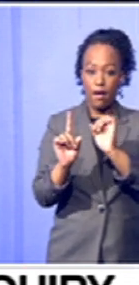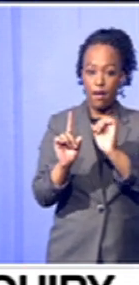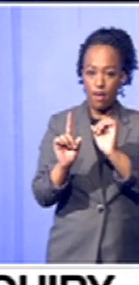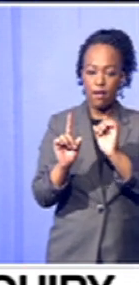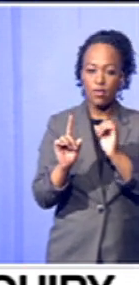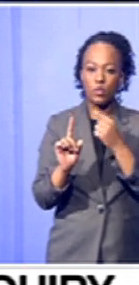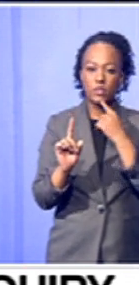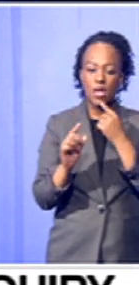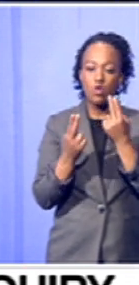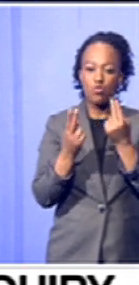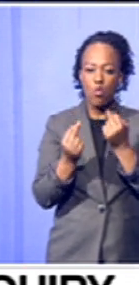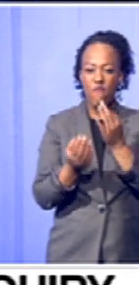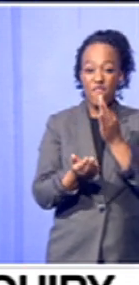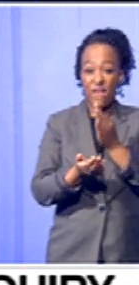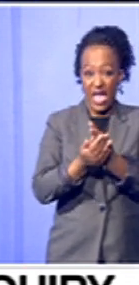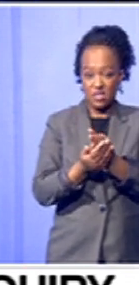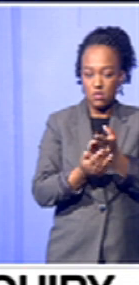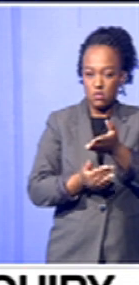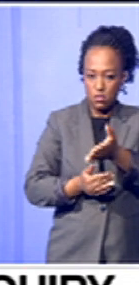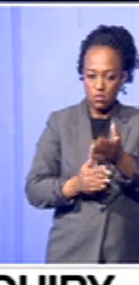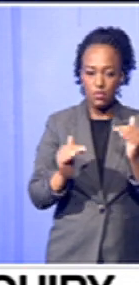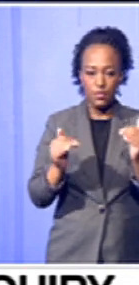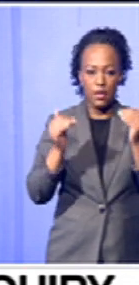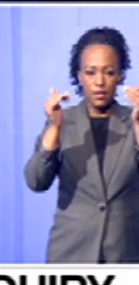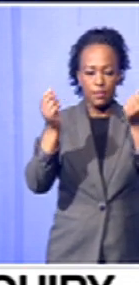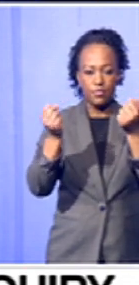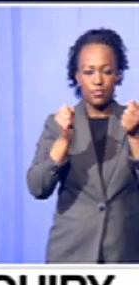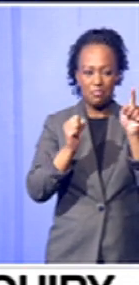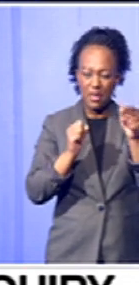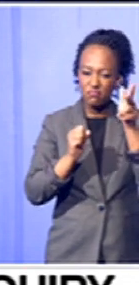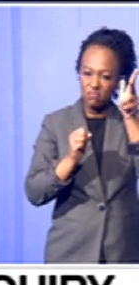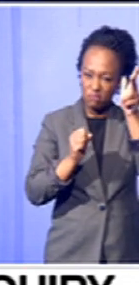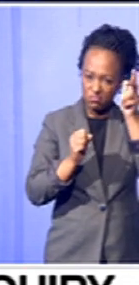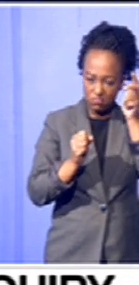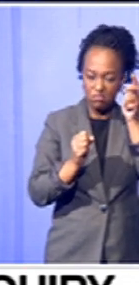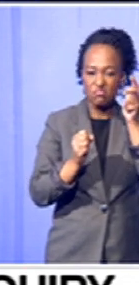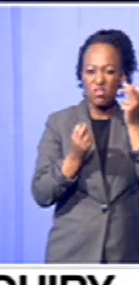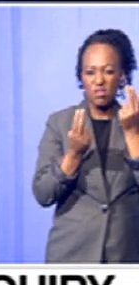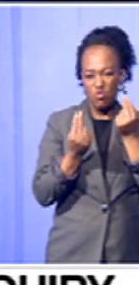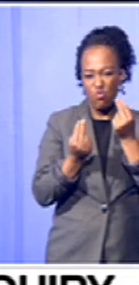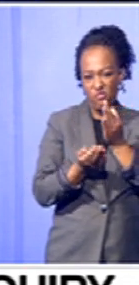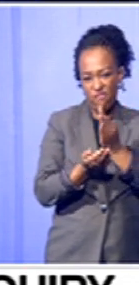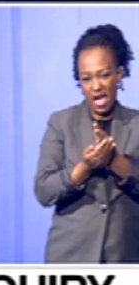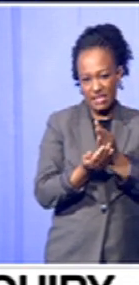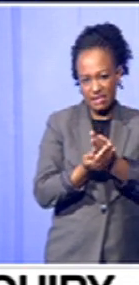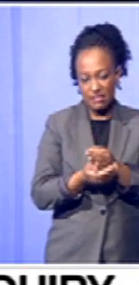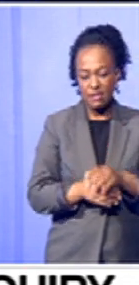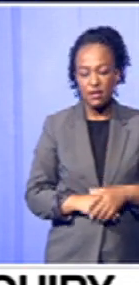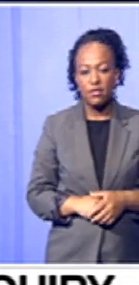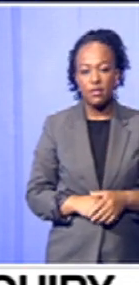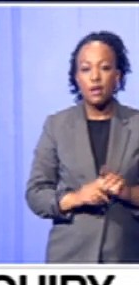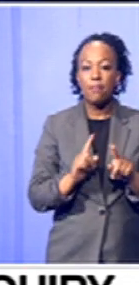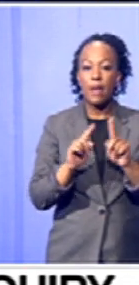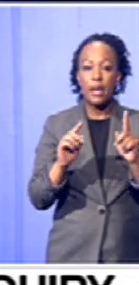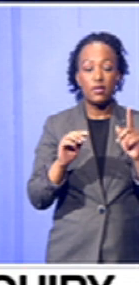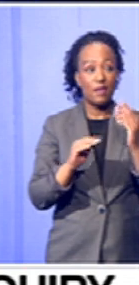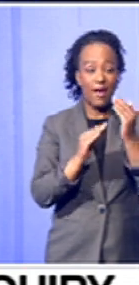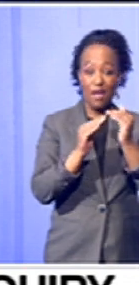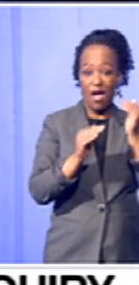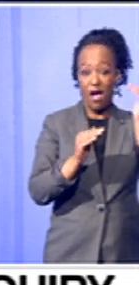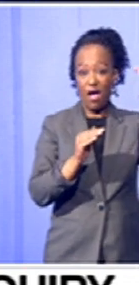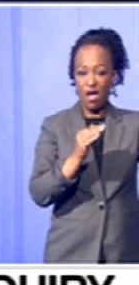and the High Court has to hear this case. But, however, the High Court has already